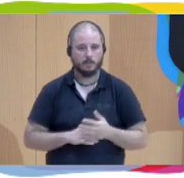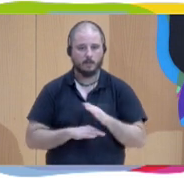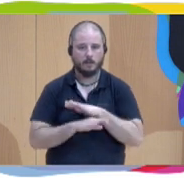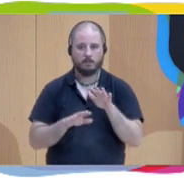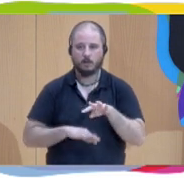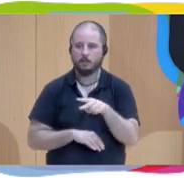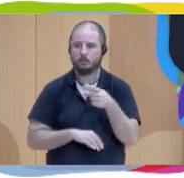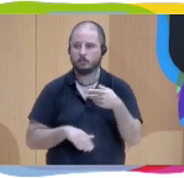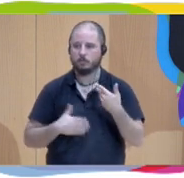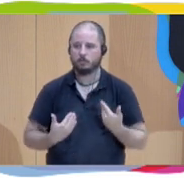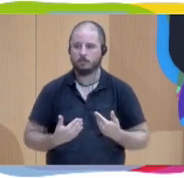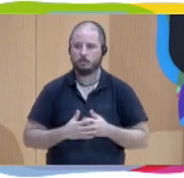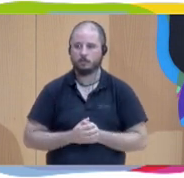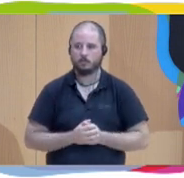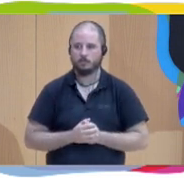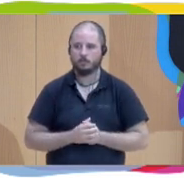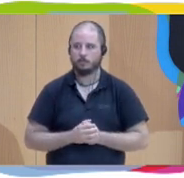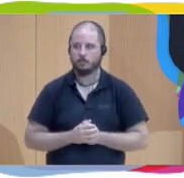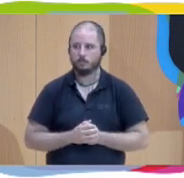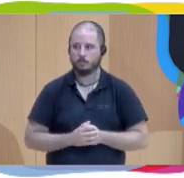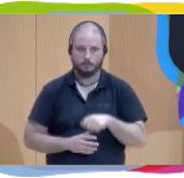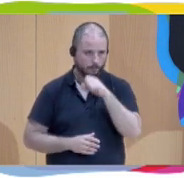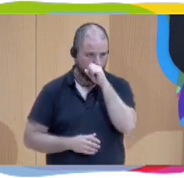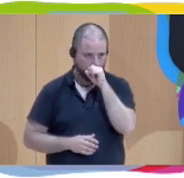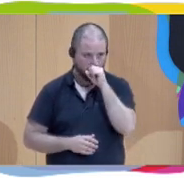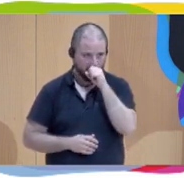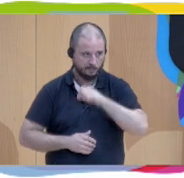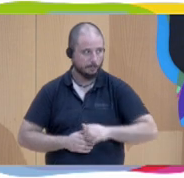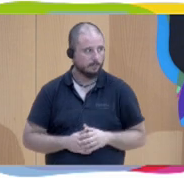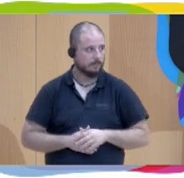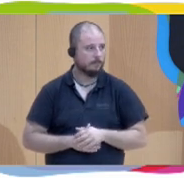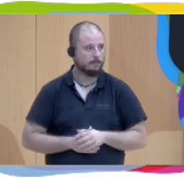Yeah, final conclusions from all three groups.